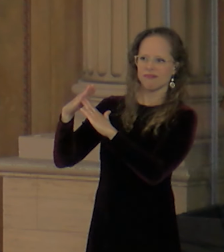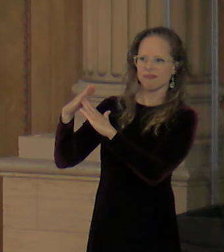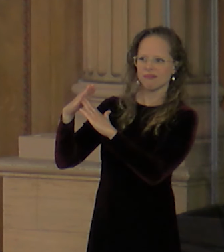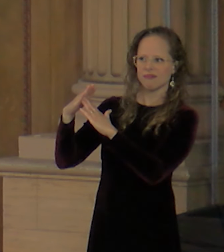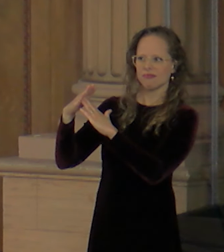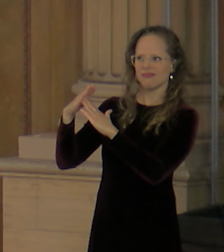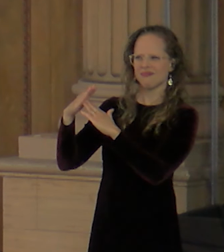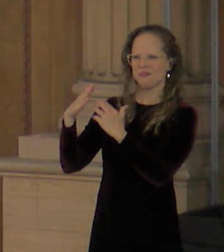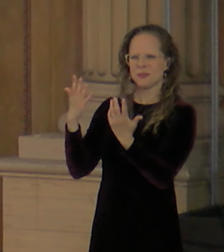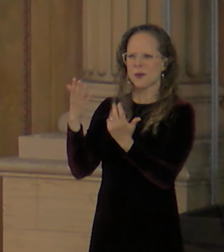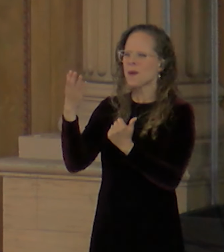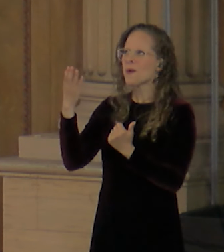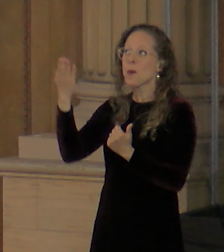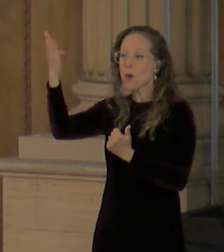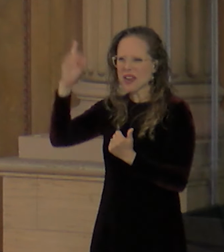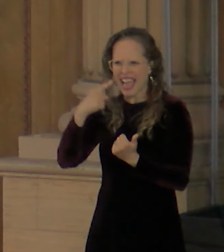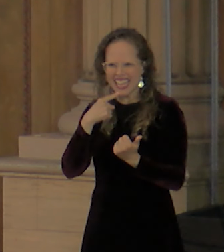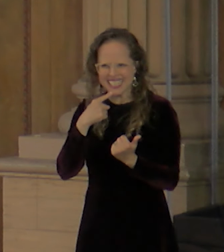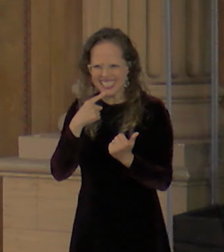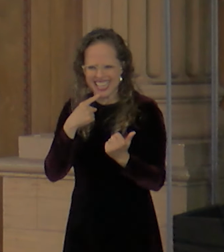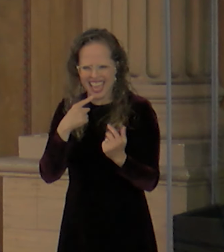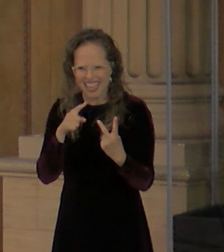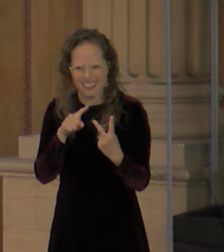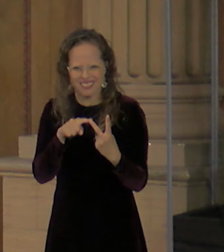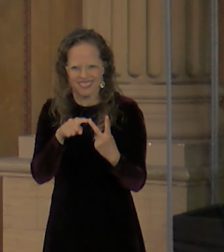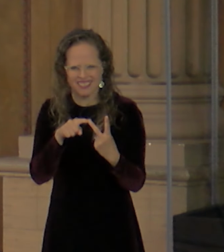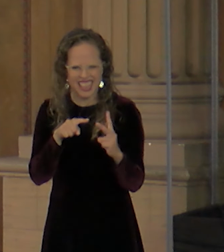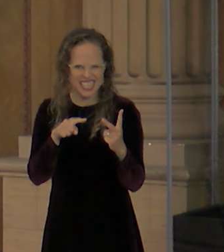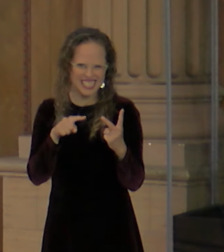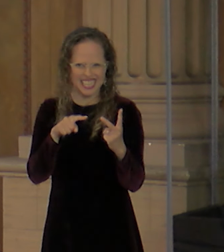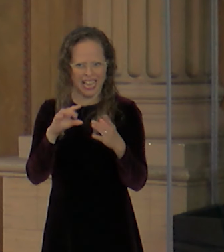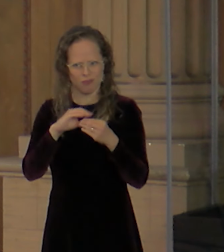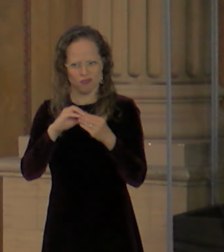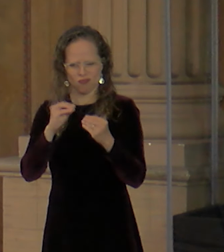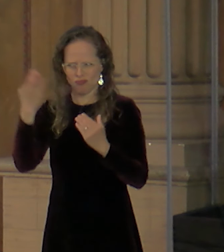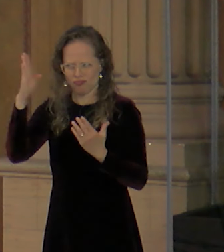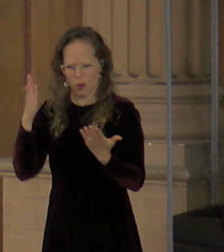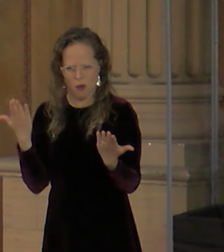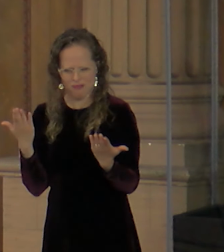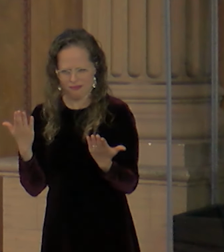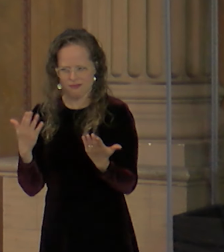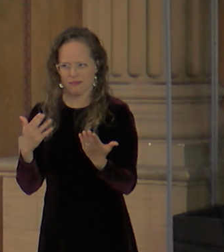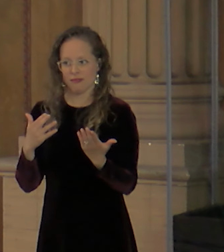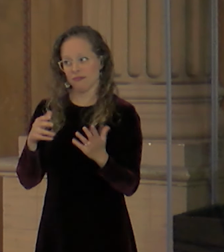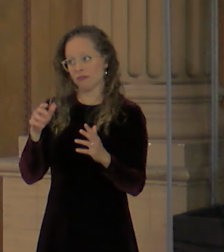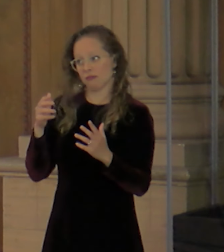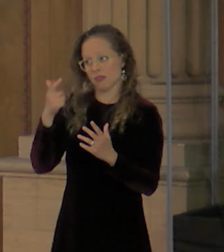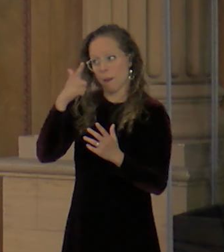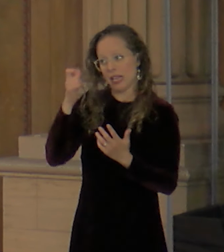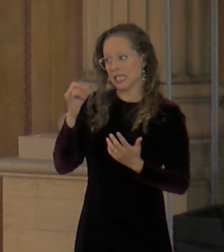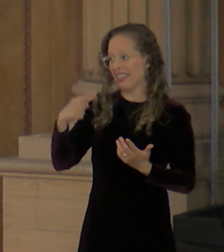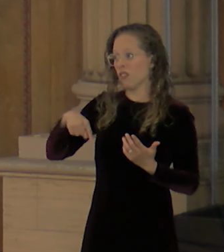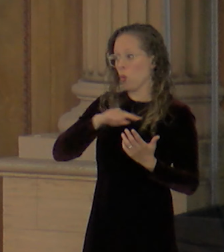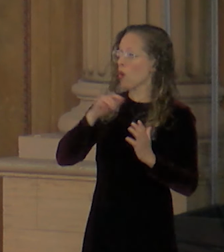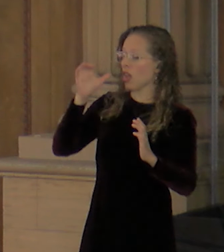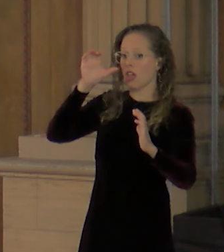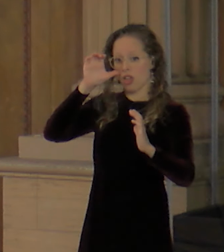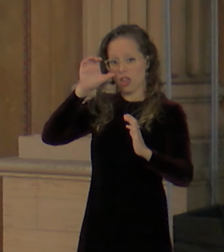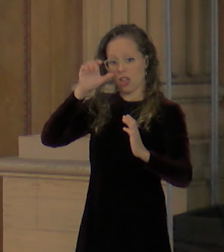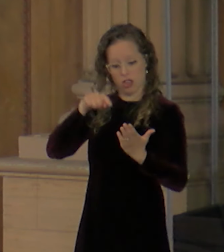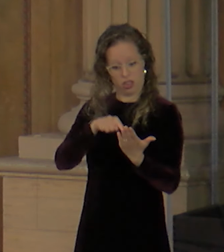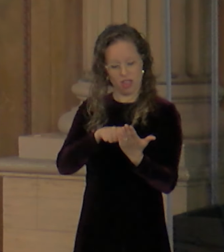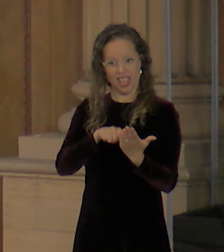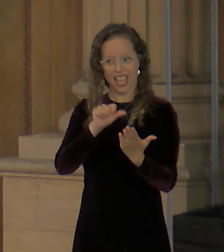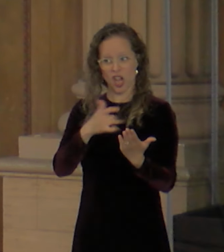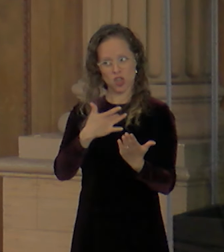what is it that God says in this second speech that makes all the difference? Because it can make a difference for us too in our quest to be